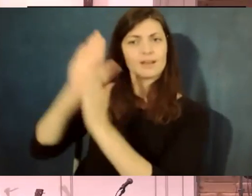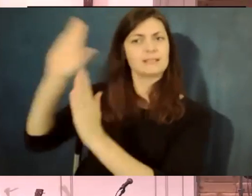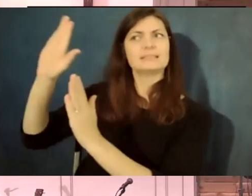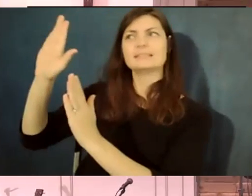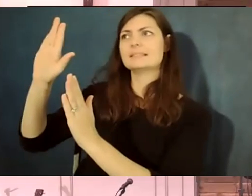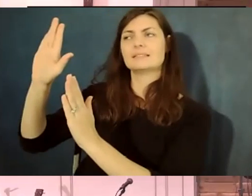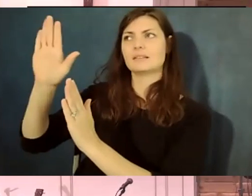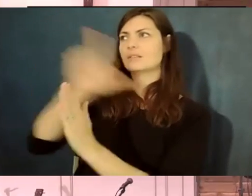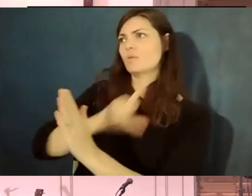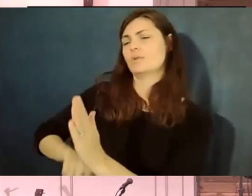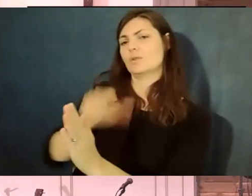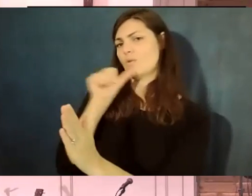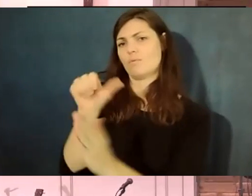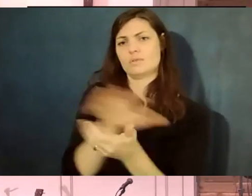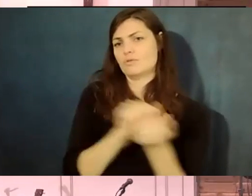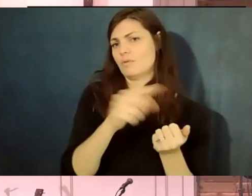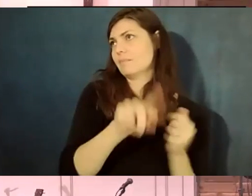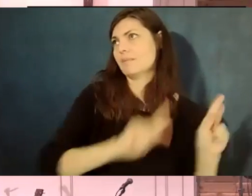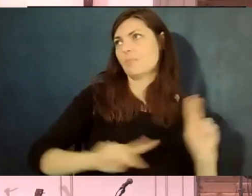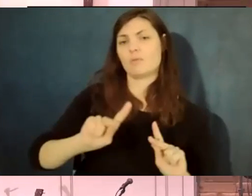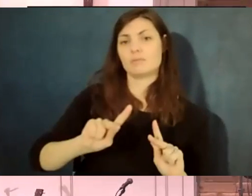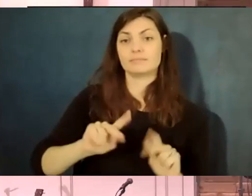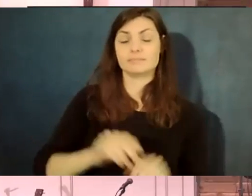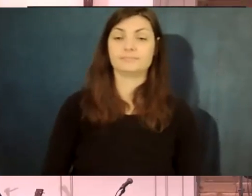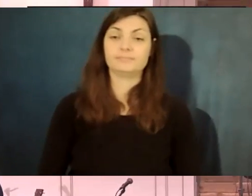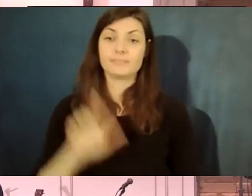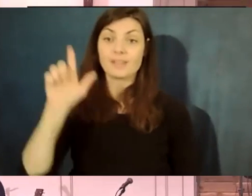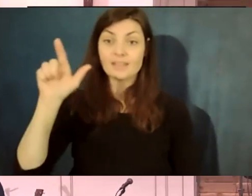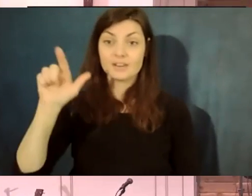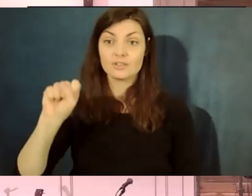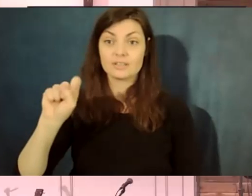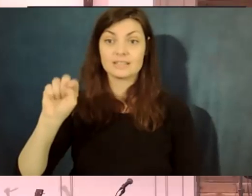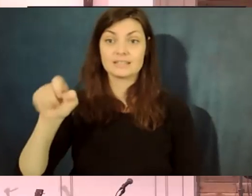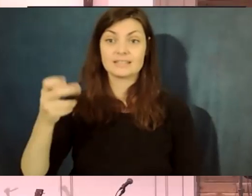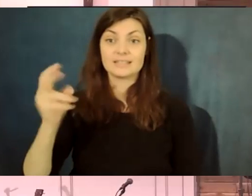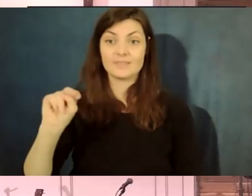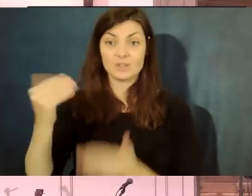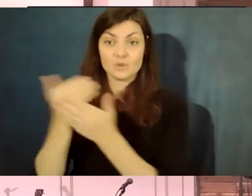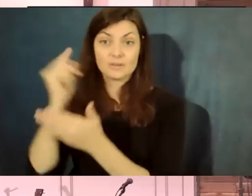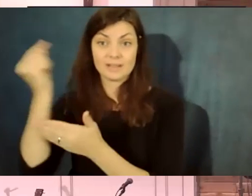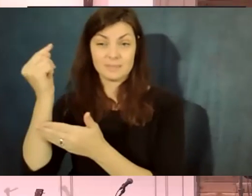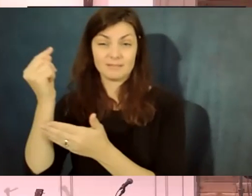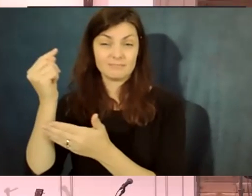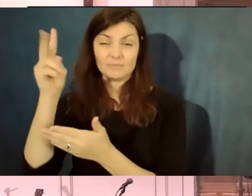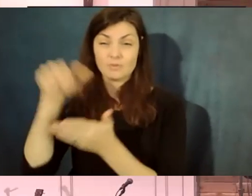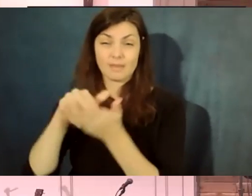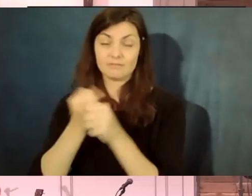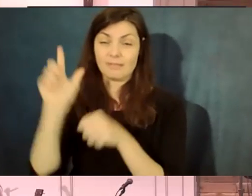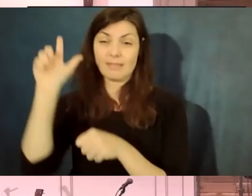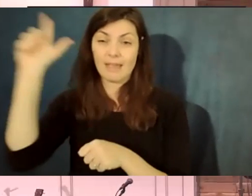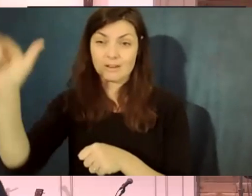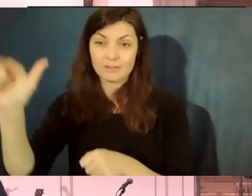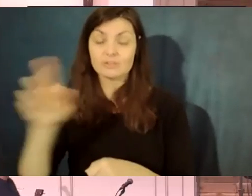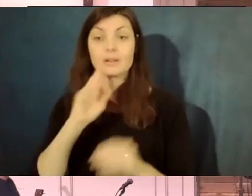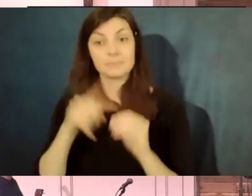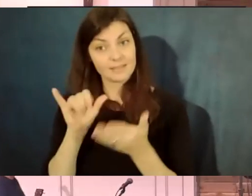wrath, lest he destroy them. Stephen talks about it before he's martyred. And they made a calf in